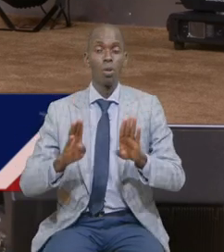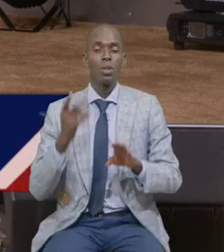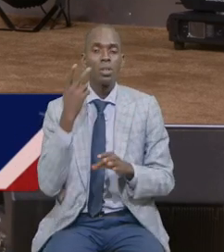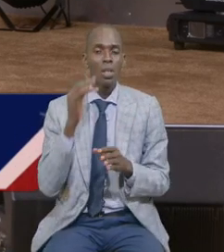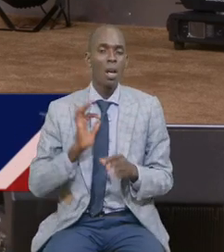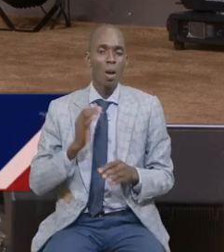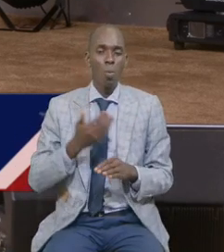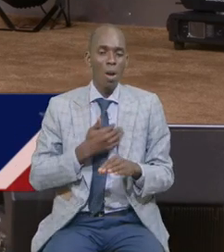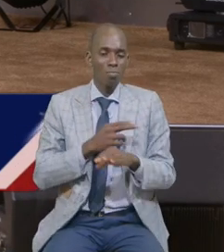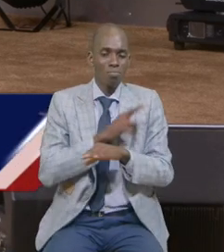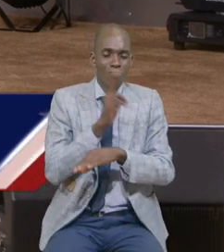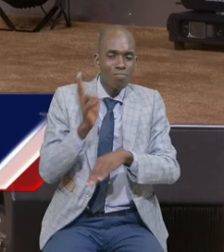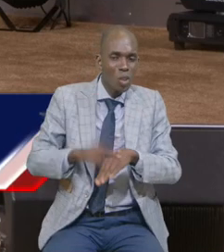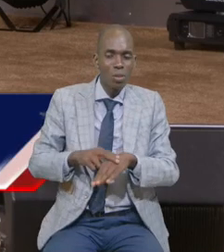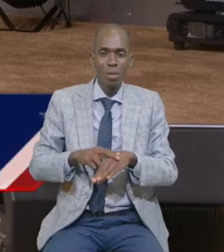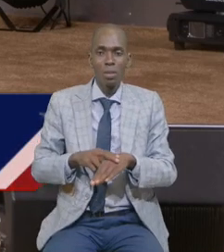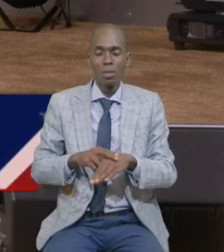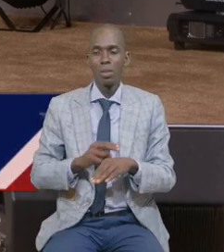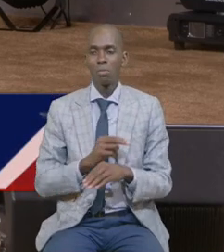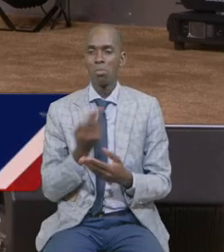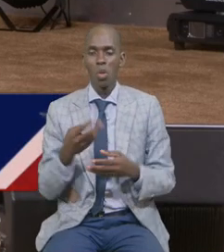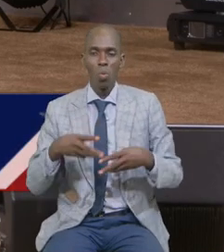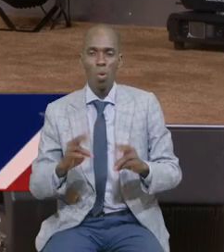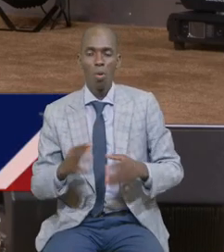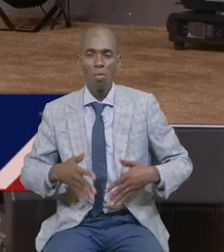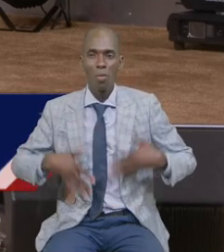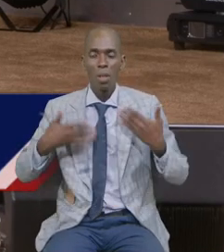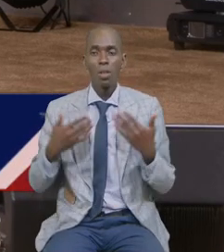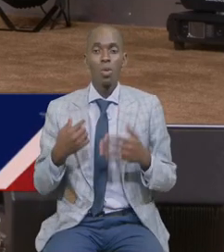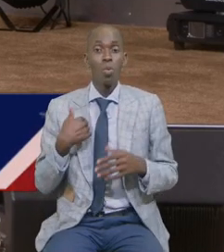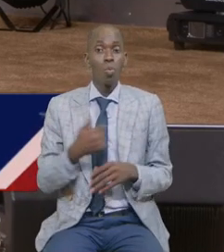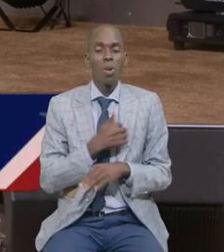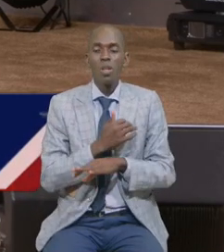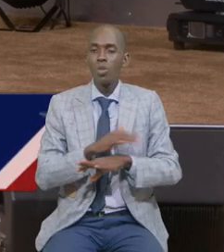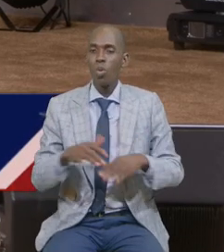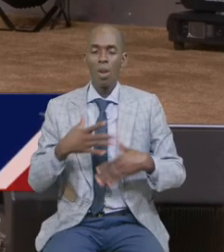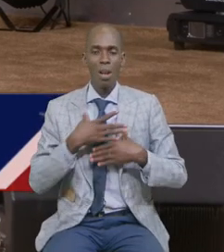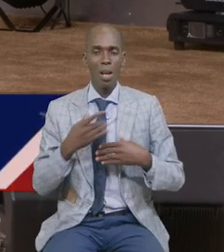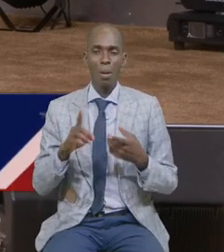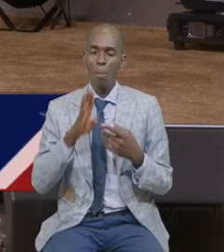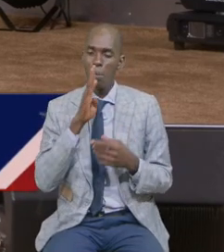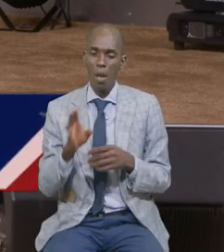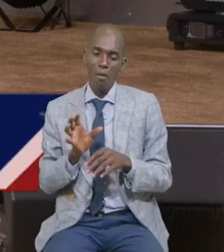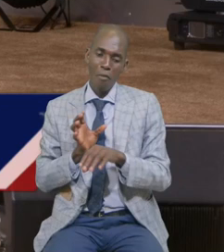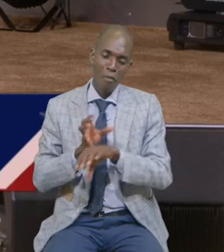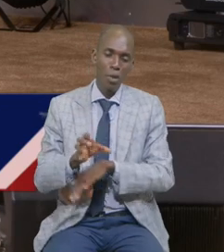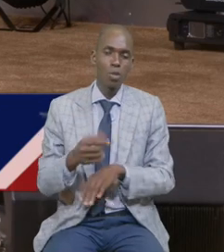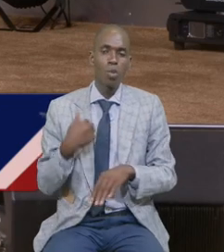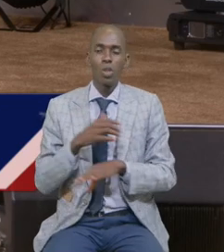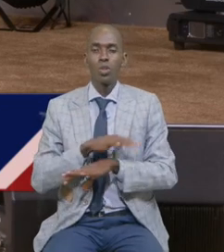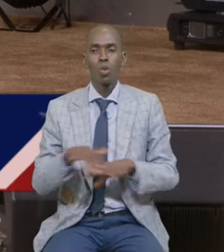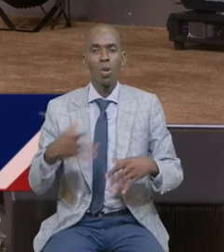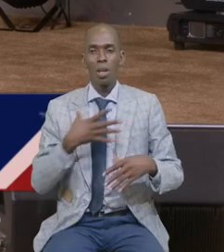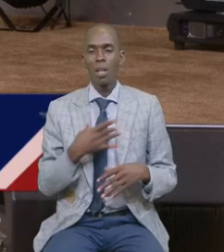natural nature, natural climate, natural thing, we don't like coercion. We don't like anybody that